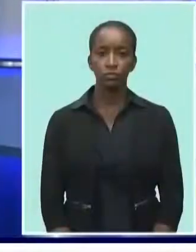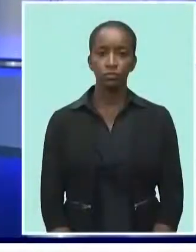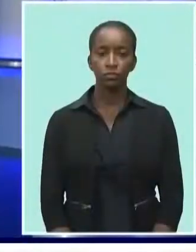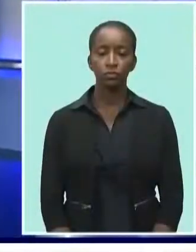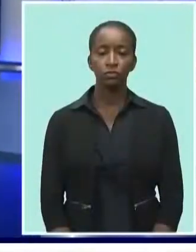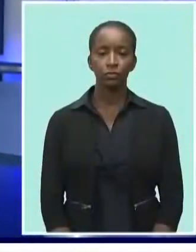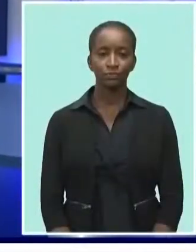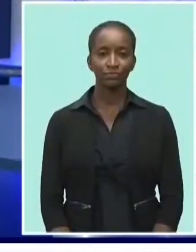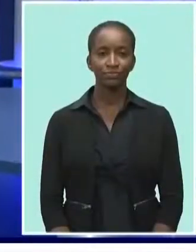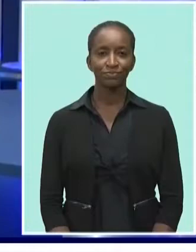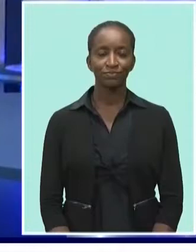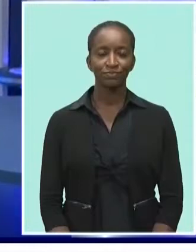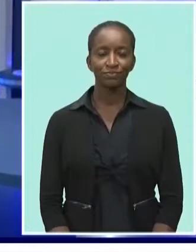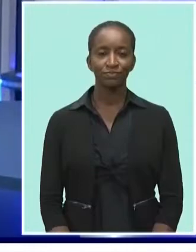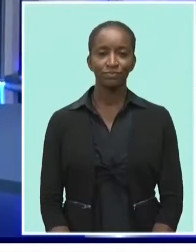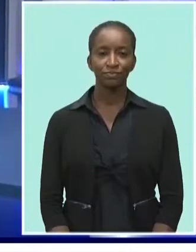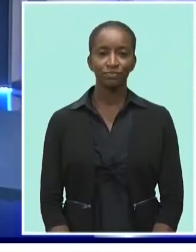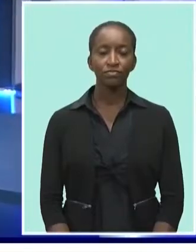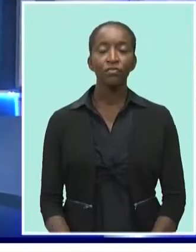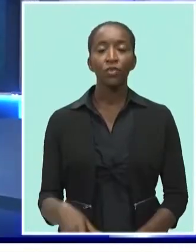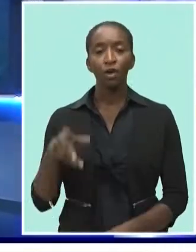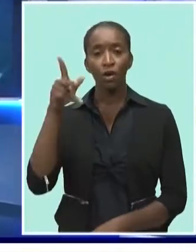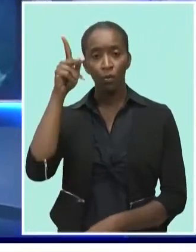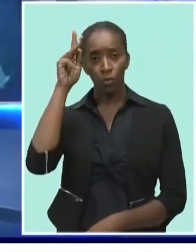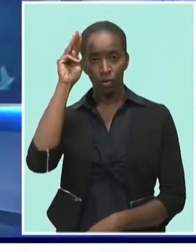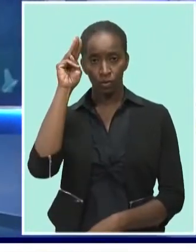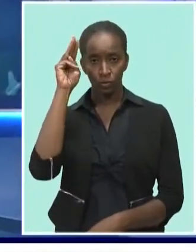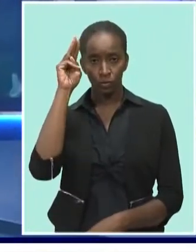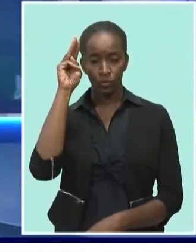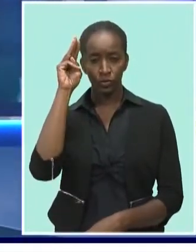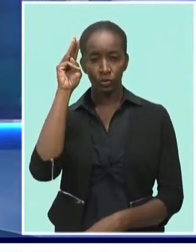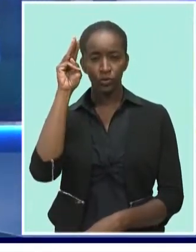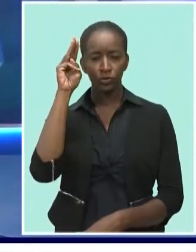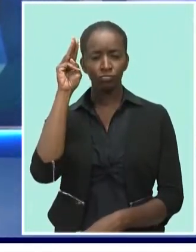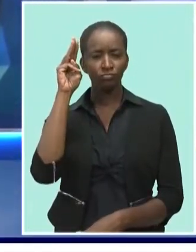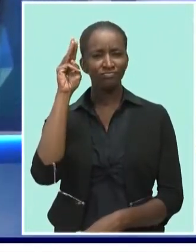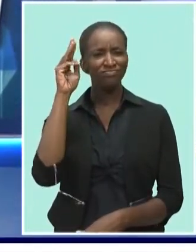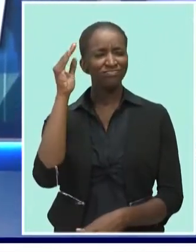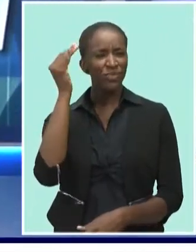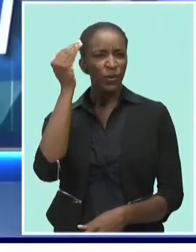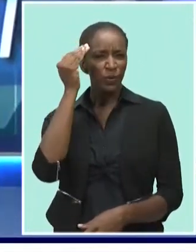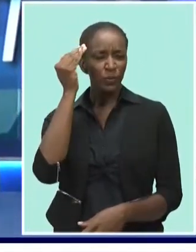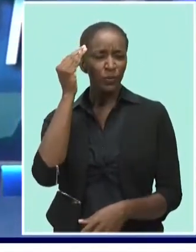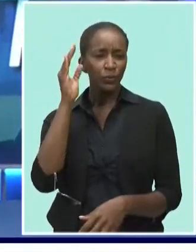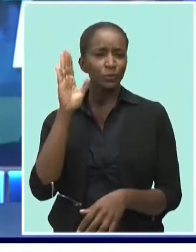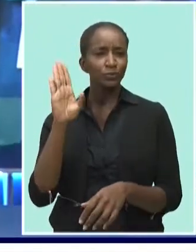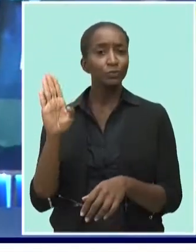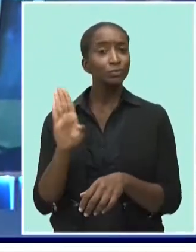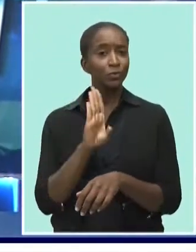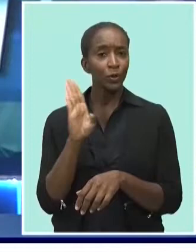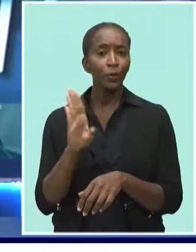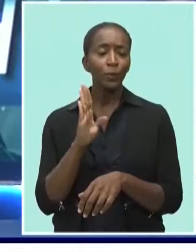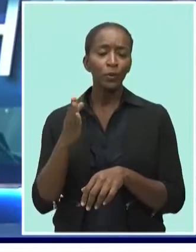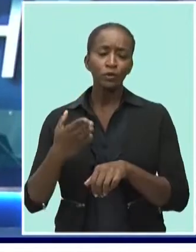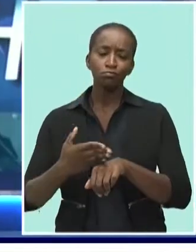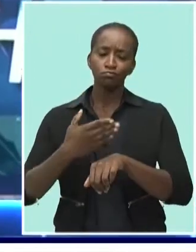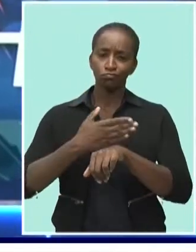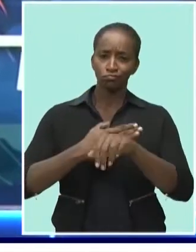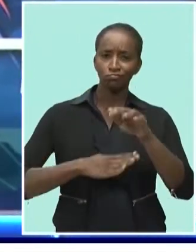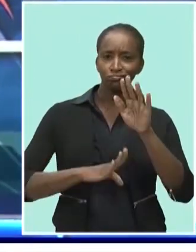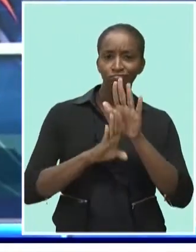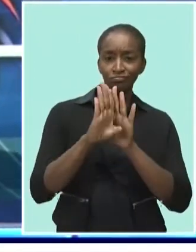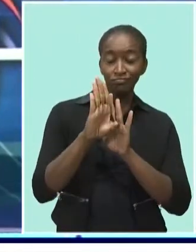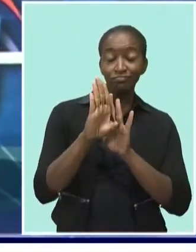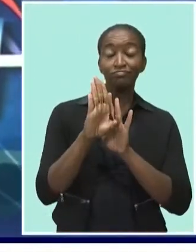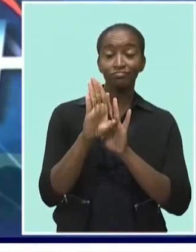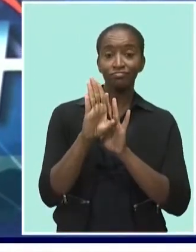Leading the news at 7, Prime Minister Mia Motley is confident that Barbados is on the right path, just 1 week shy